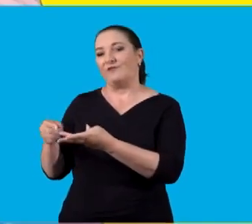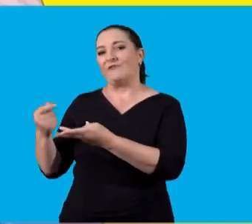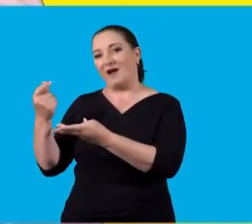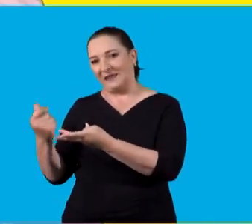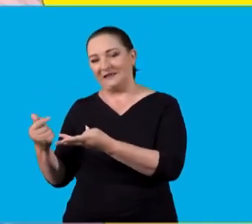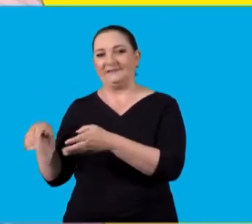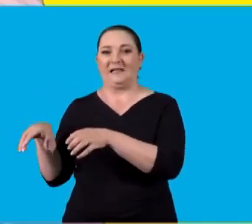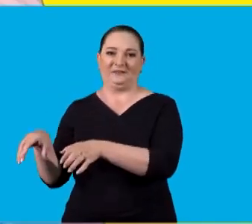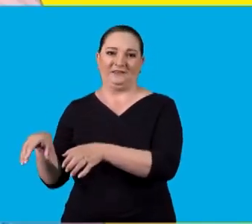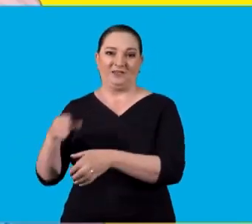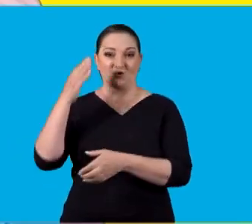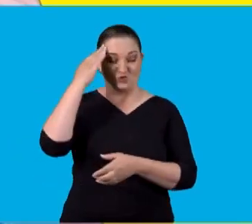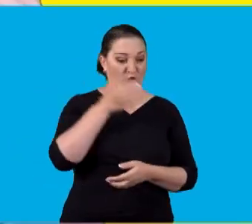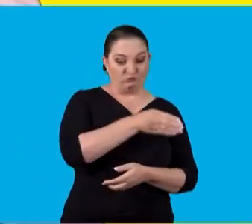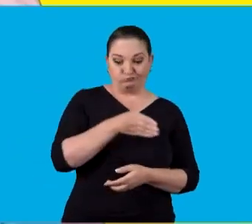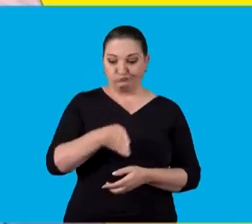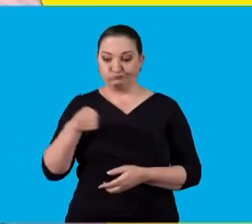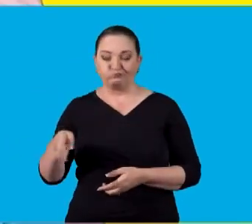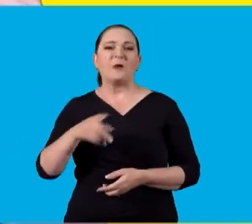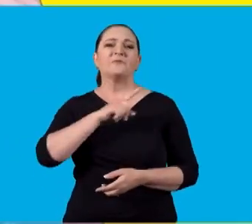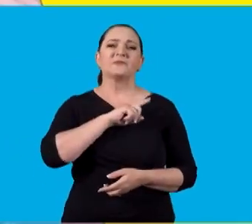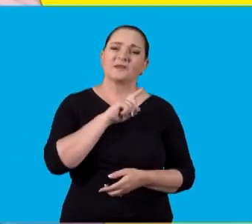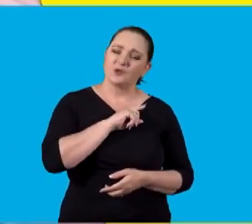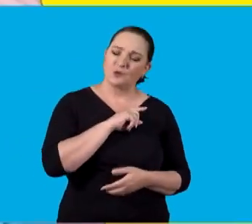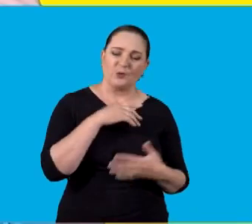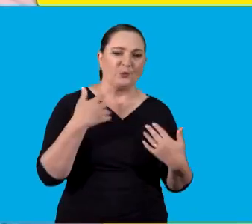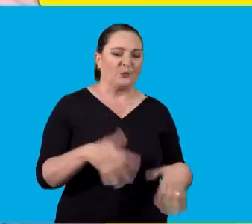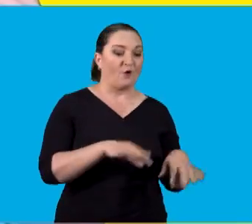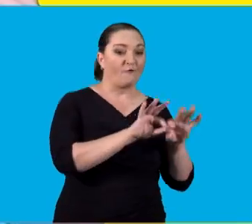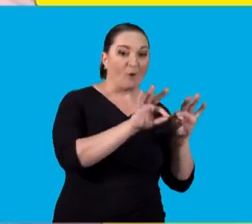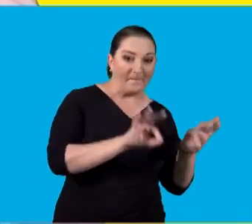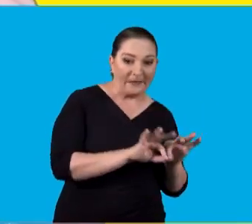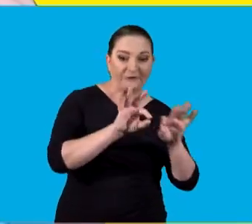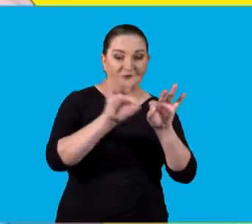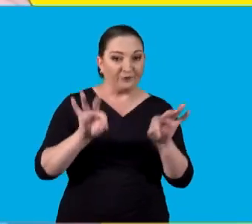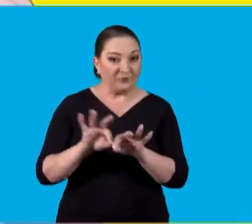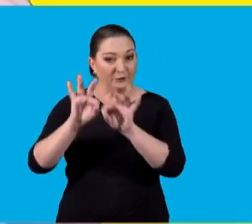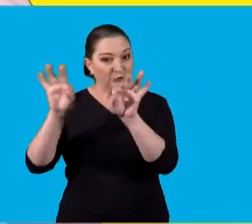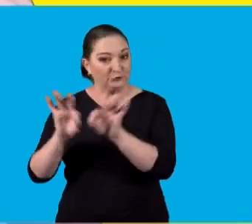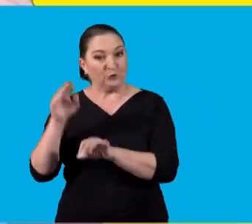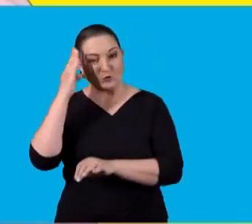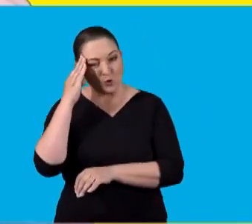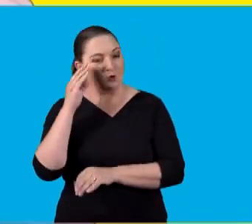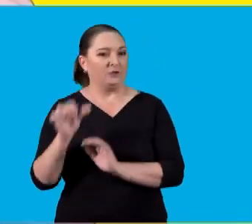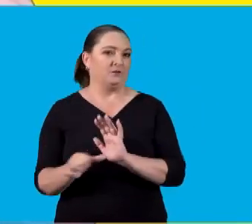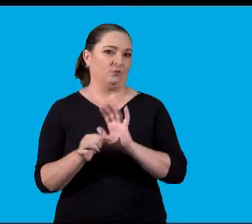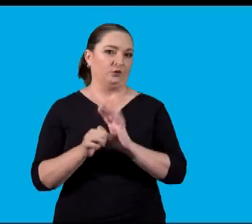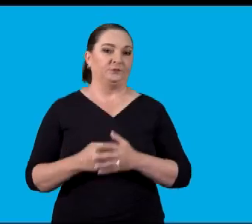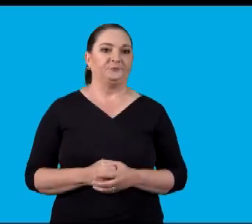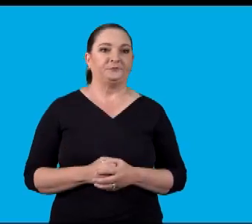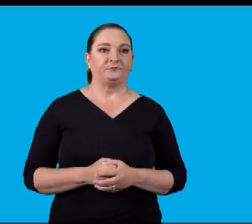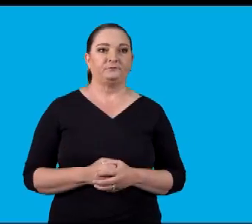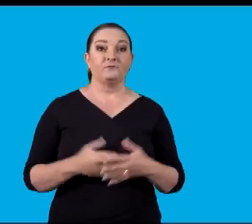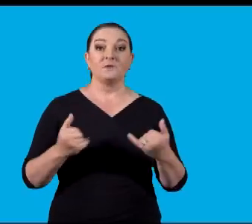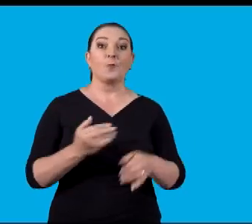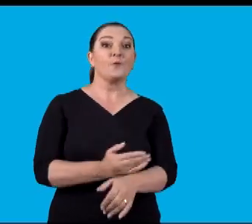financing activities. So format is of great importance. You need to know your format.